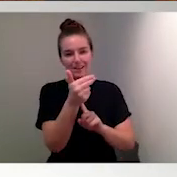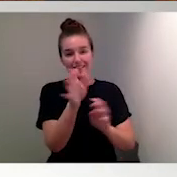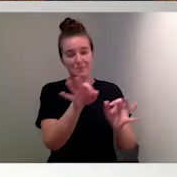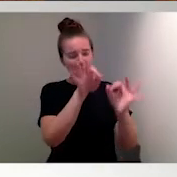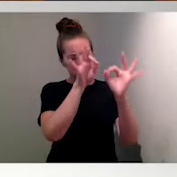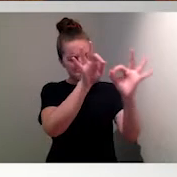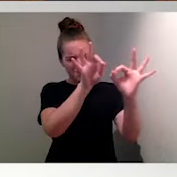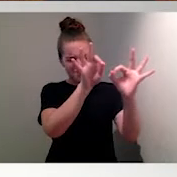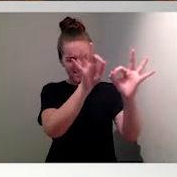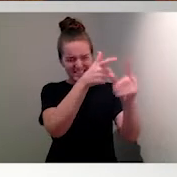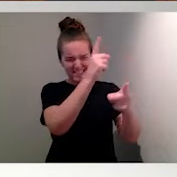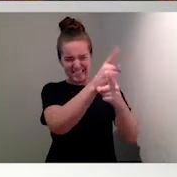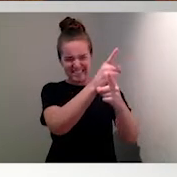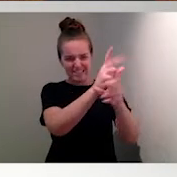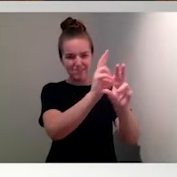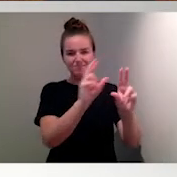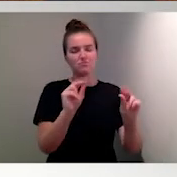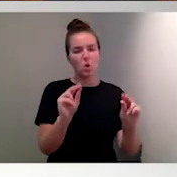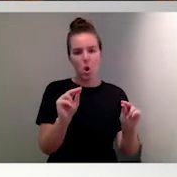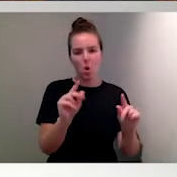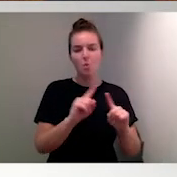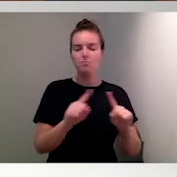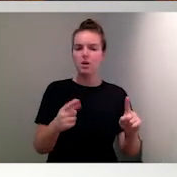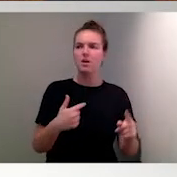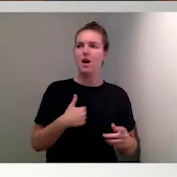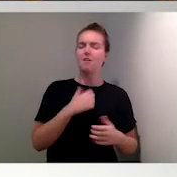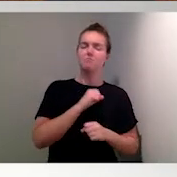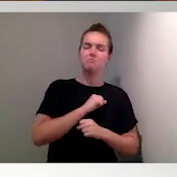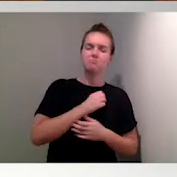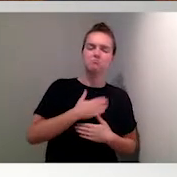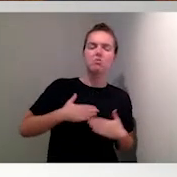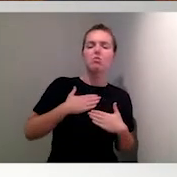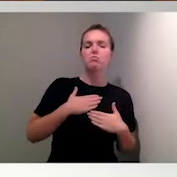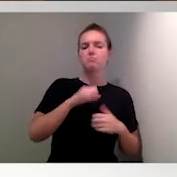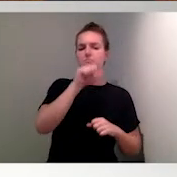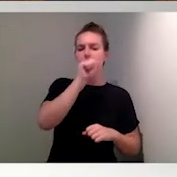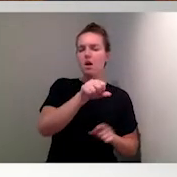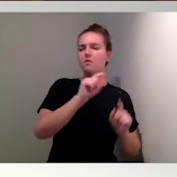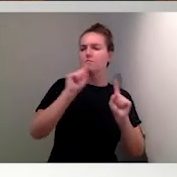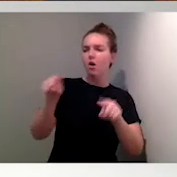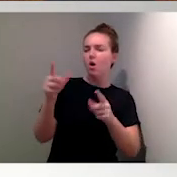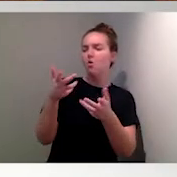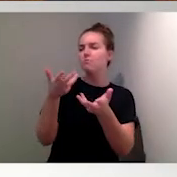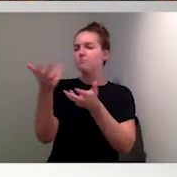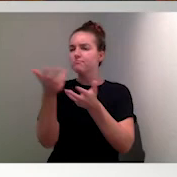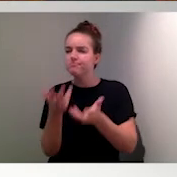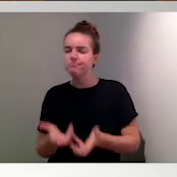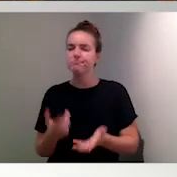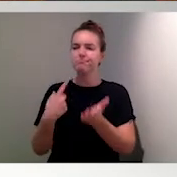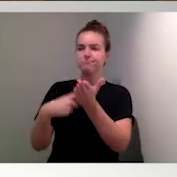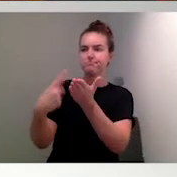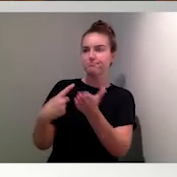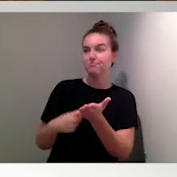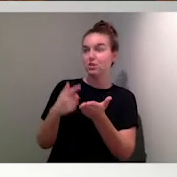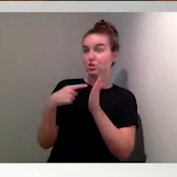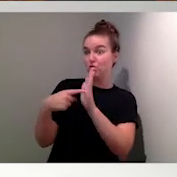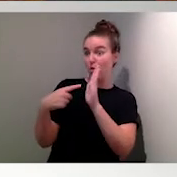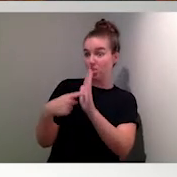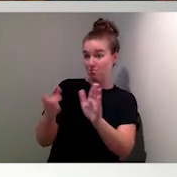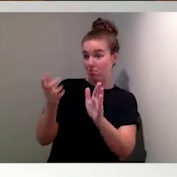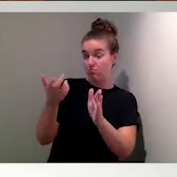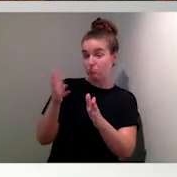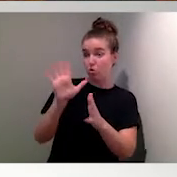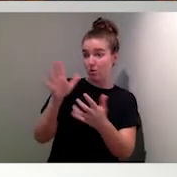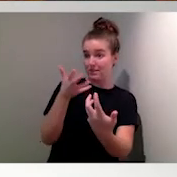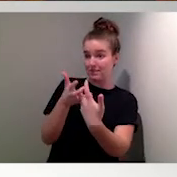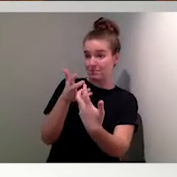there and talk to them and show them how they can improve their accessibility. And the amazing thing is, guys, they're listening. They want to change. They want to do better